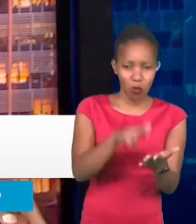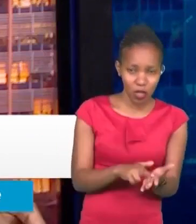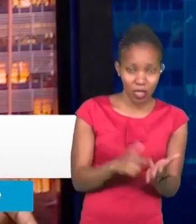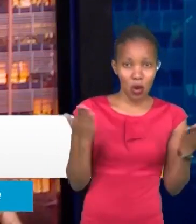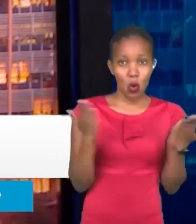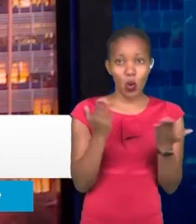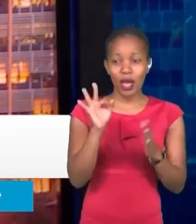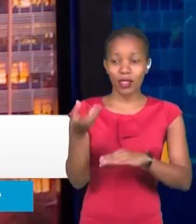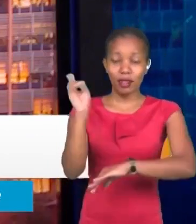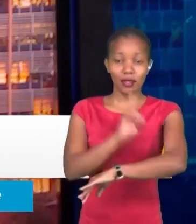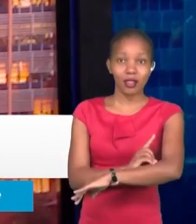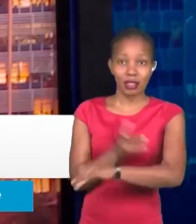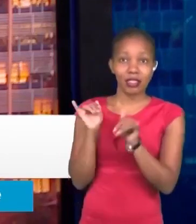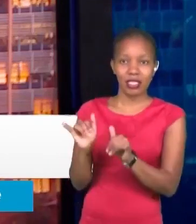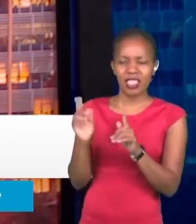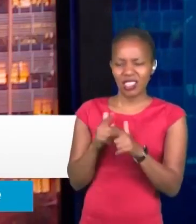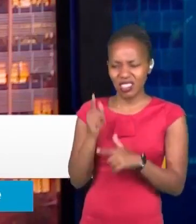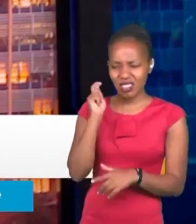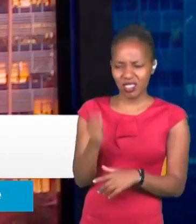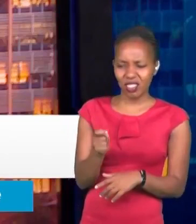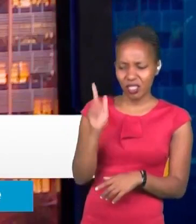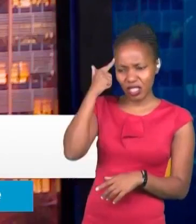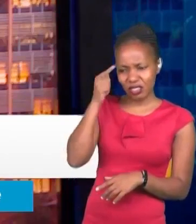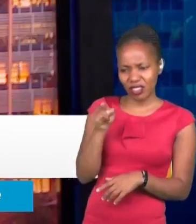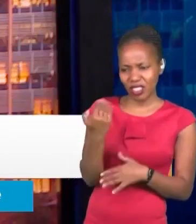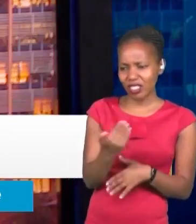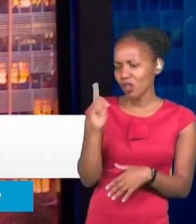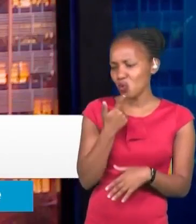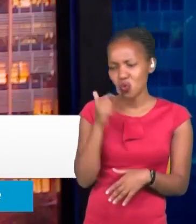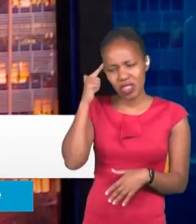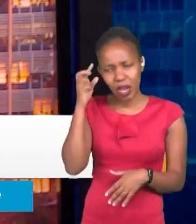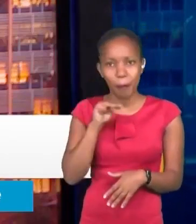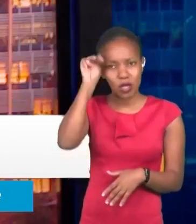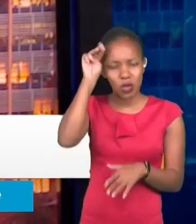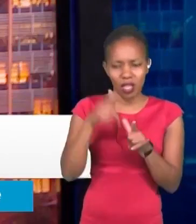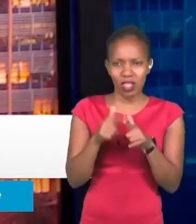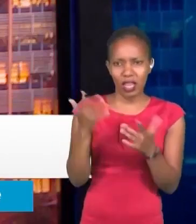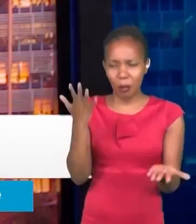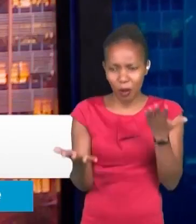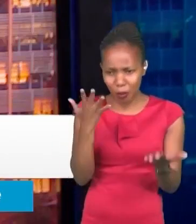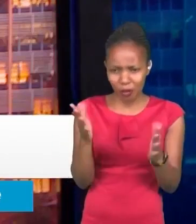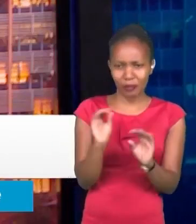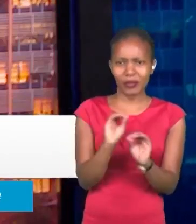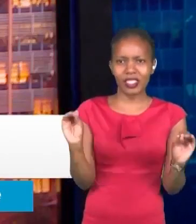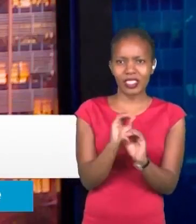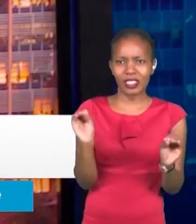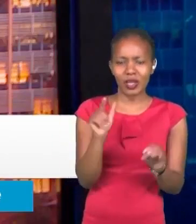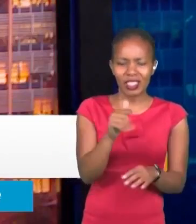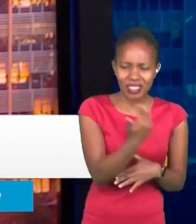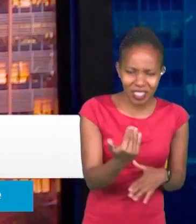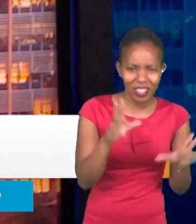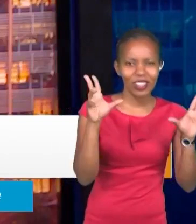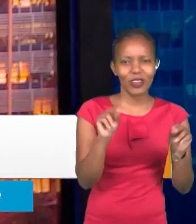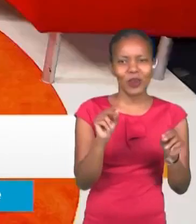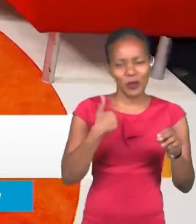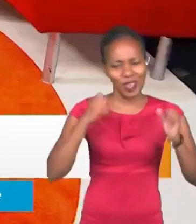those 3 days. And just remember, look at this. This is a child who is acting like an adult. It would not be fair to deal with this child as a child. I still